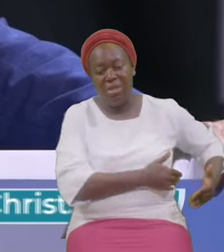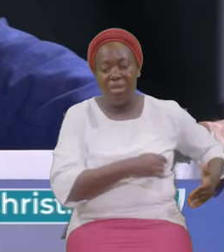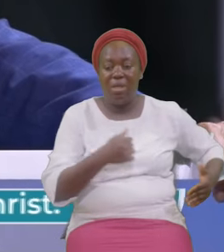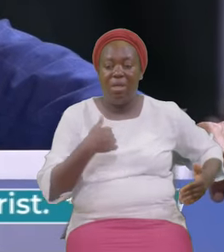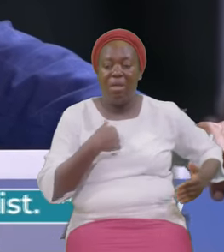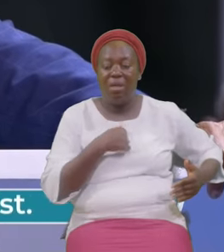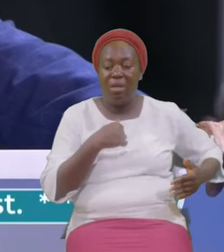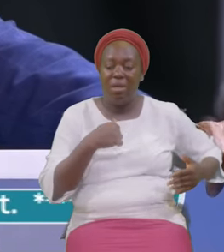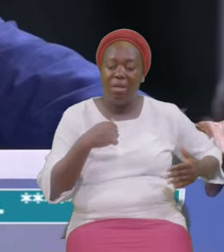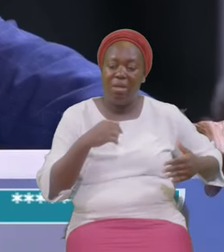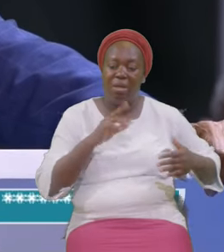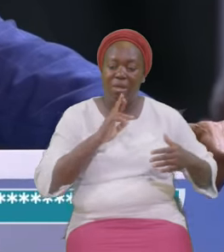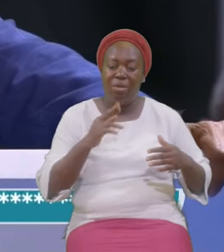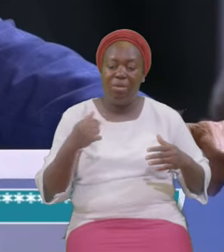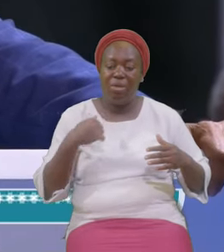Please, no